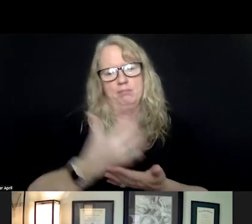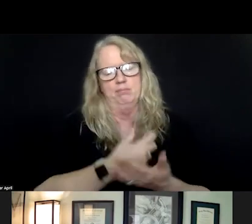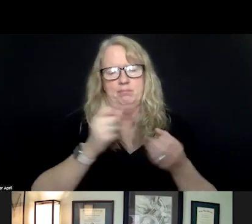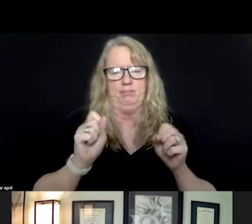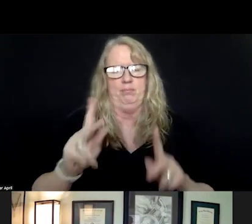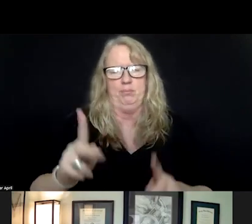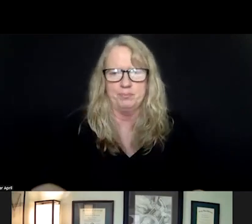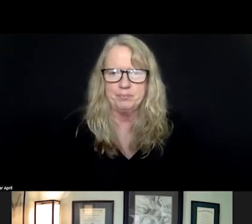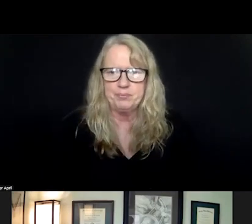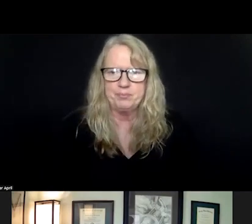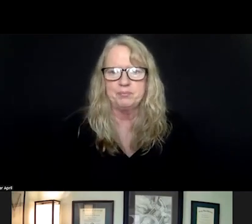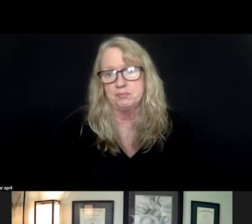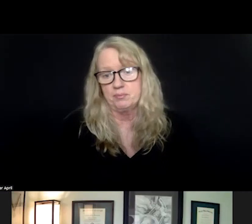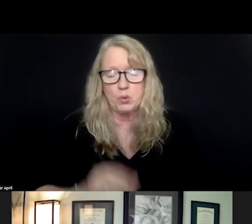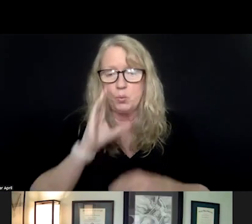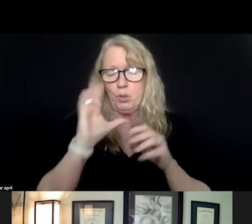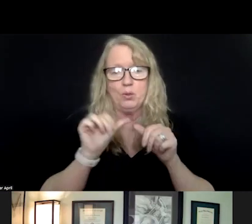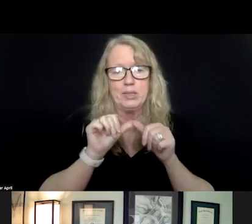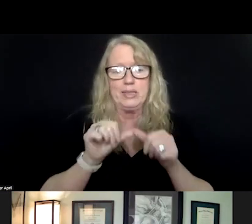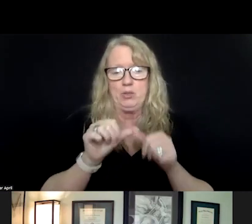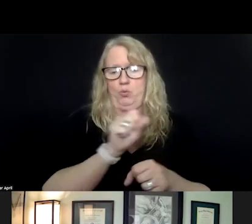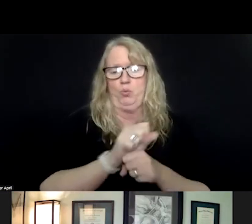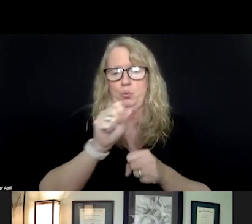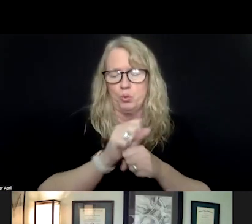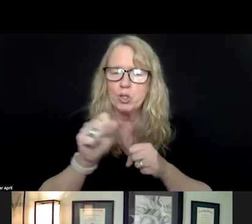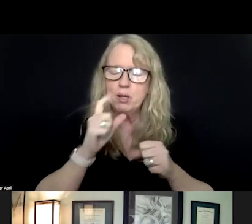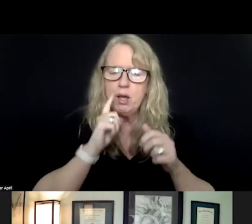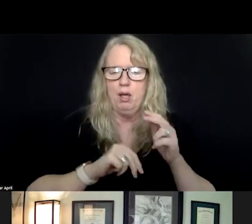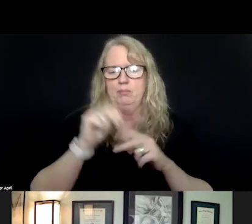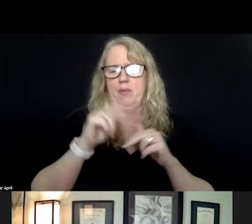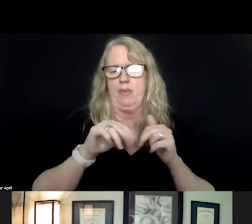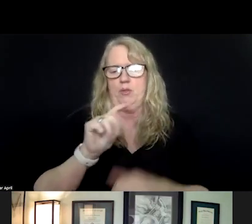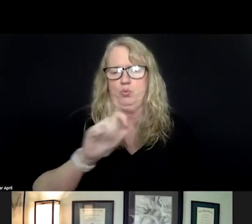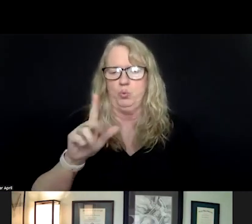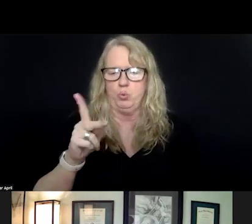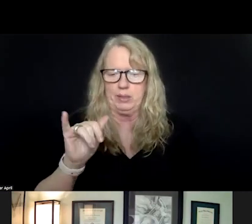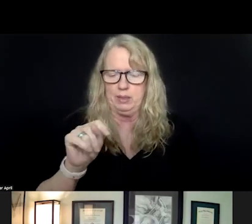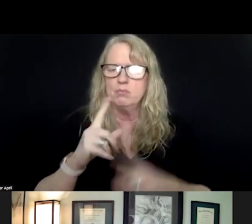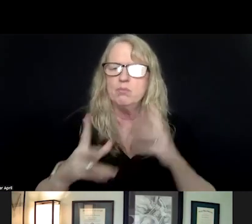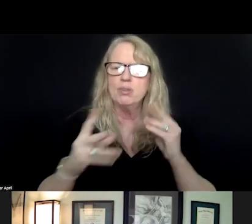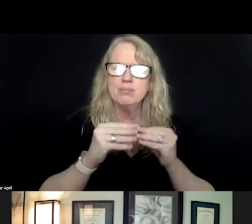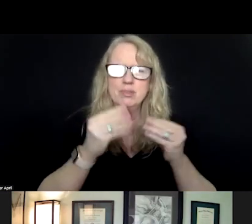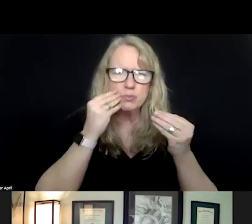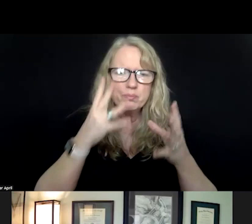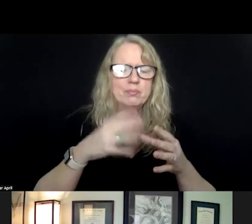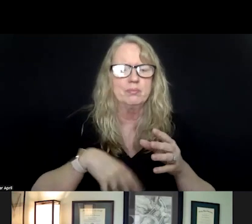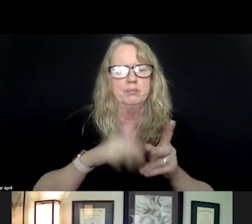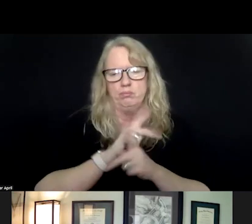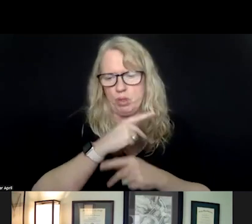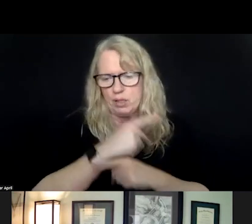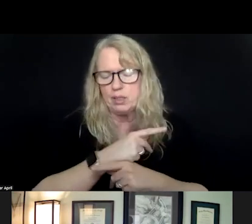it. And we are continuing to work, obviously, on building out the toolkit with additional materials and products that can